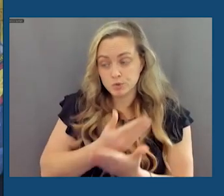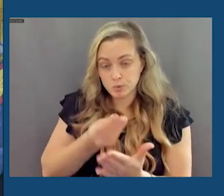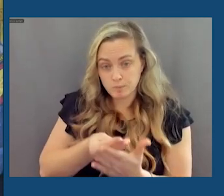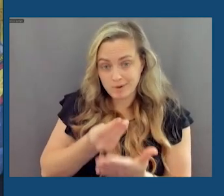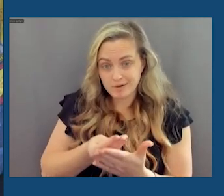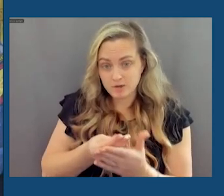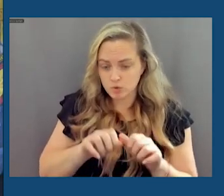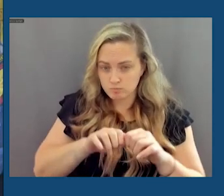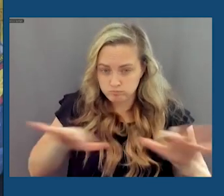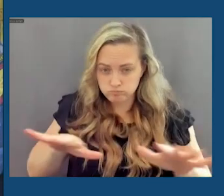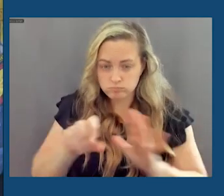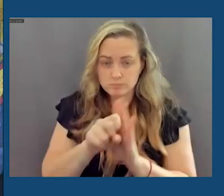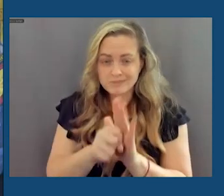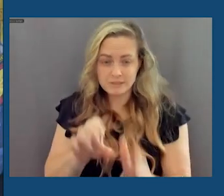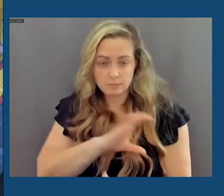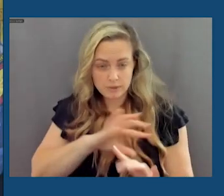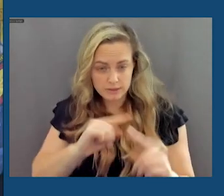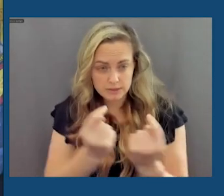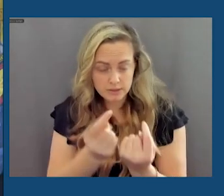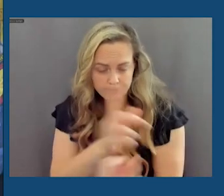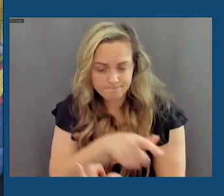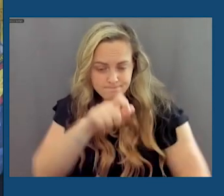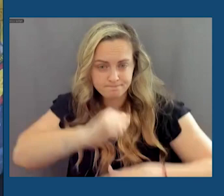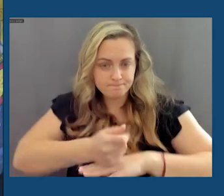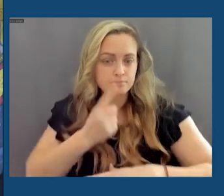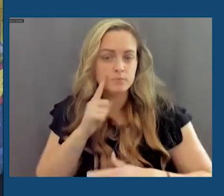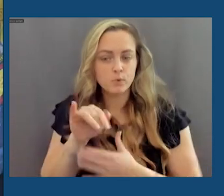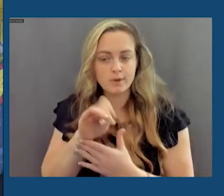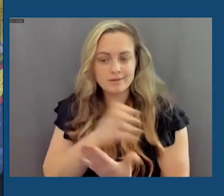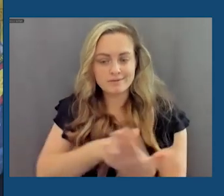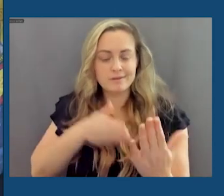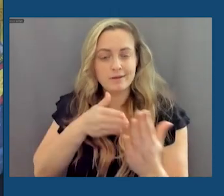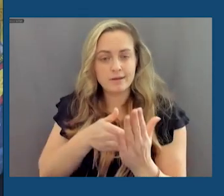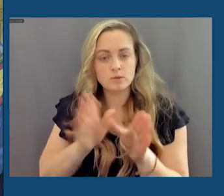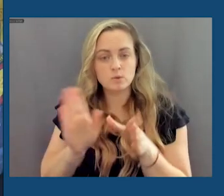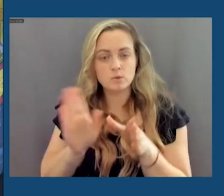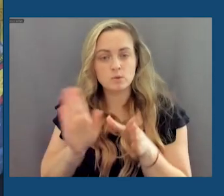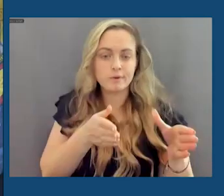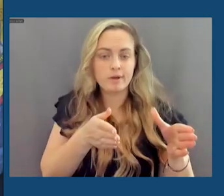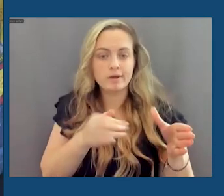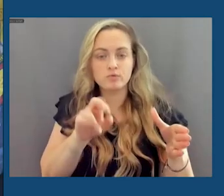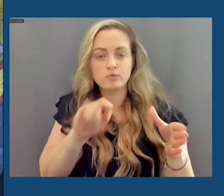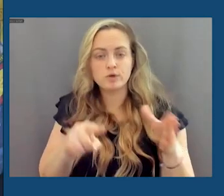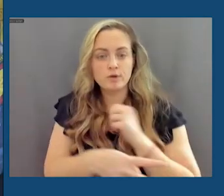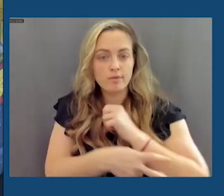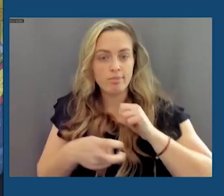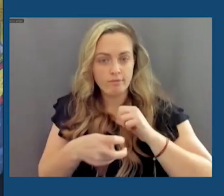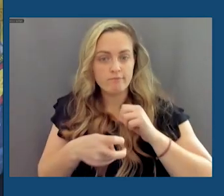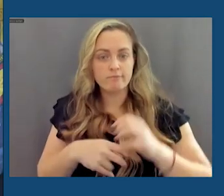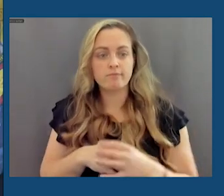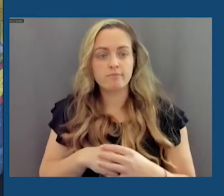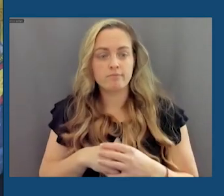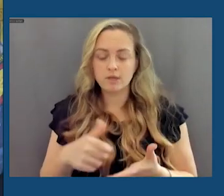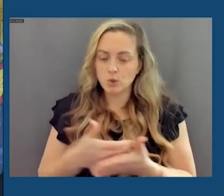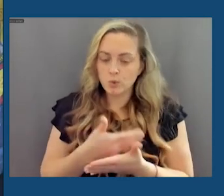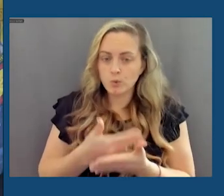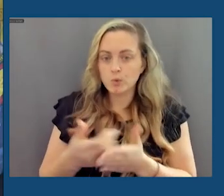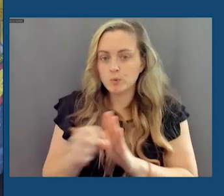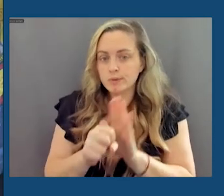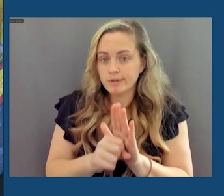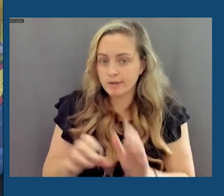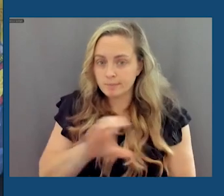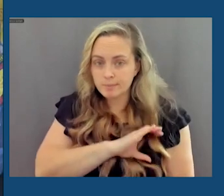dedicated state police team to build cases against organized retail theft rings and create a new state police enforcement